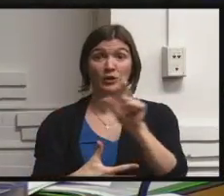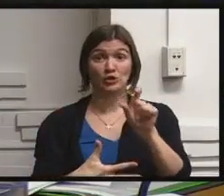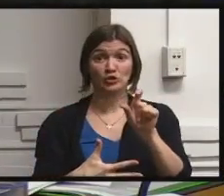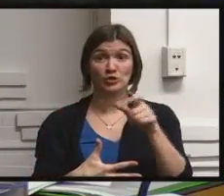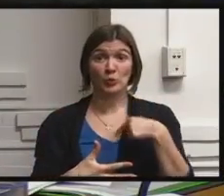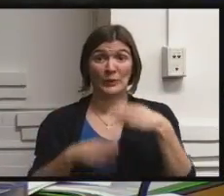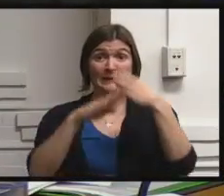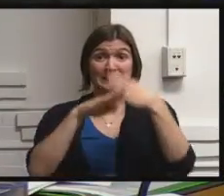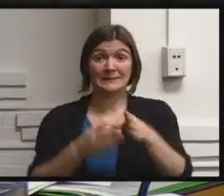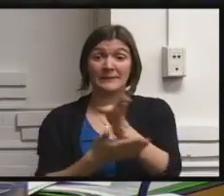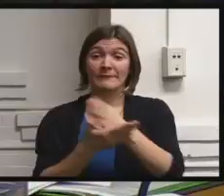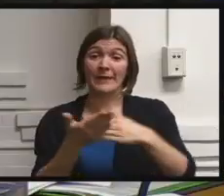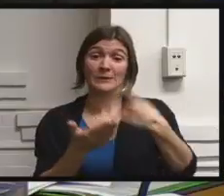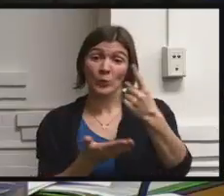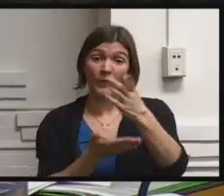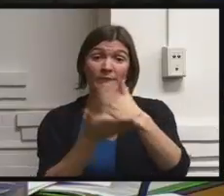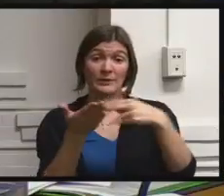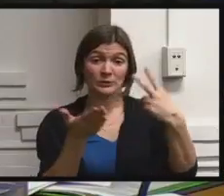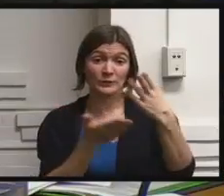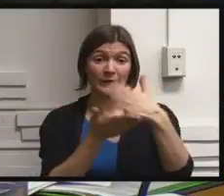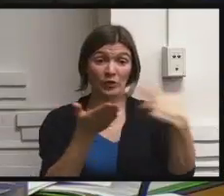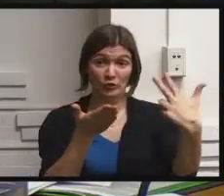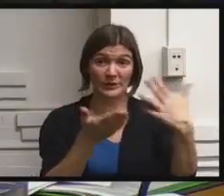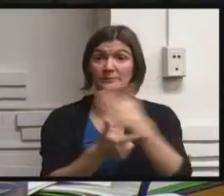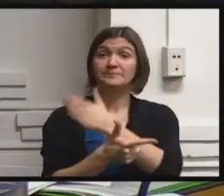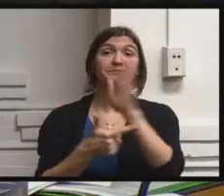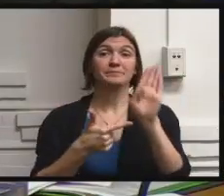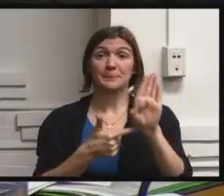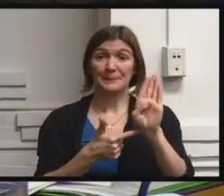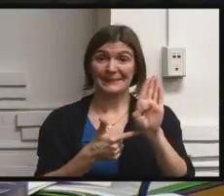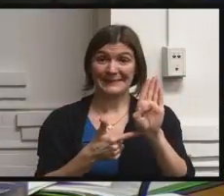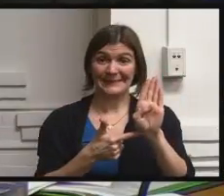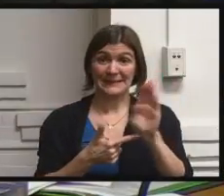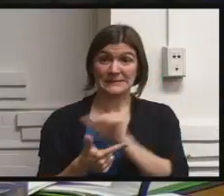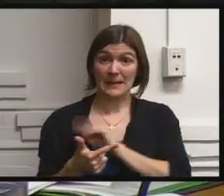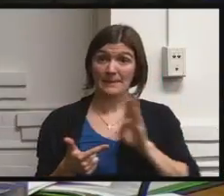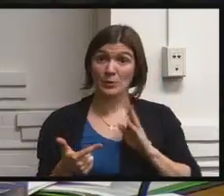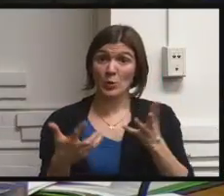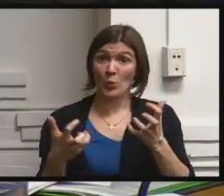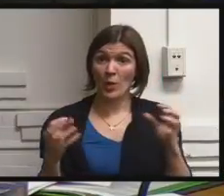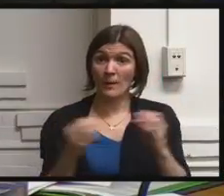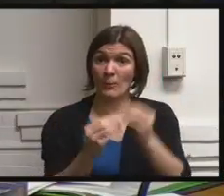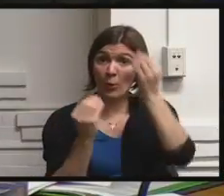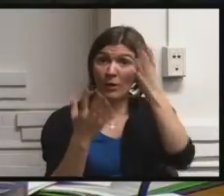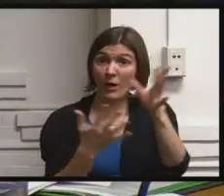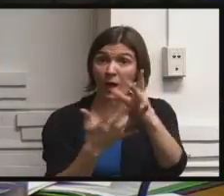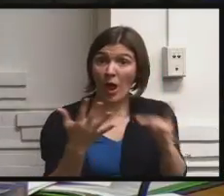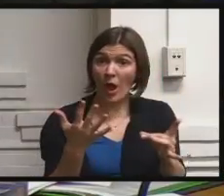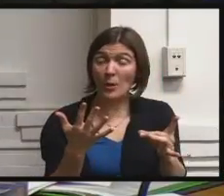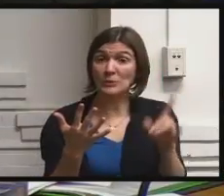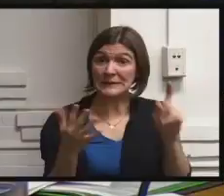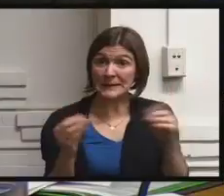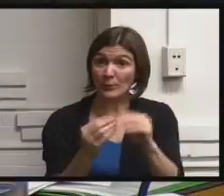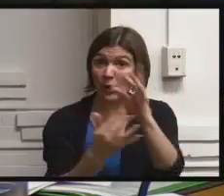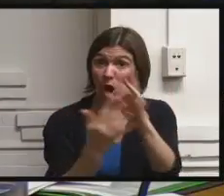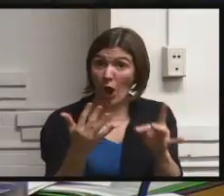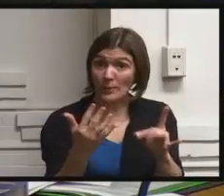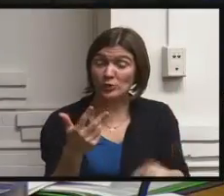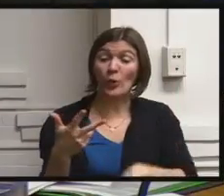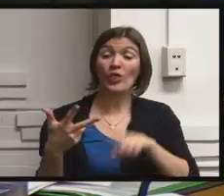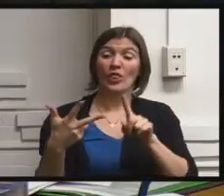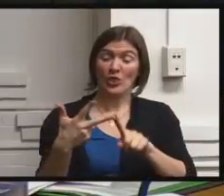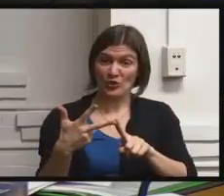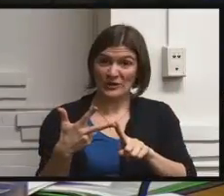be divided and phased? B, does the select board want or need any additional alternatives? And three, schedule